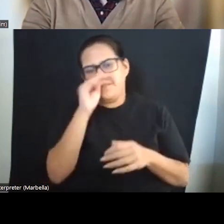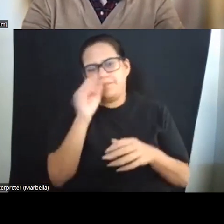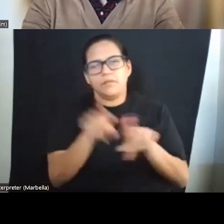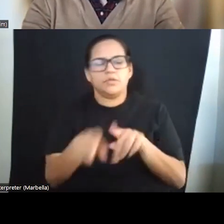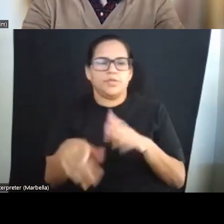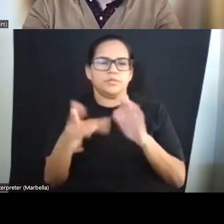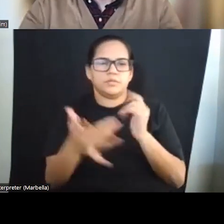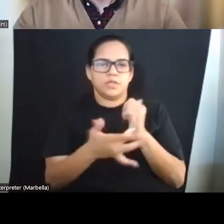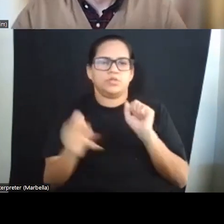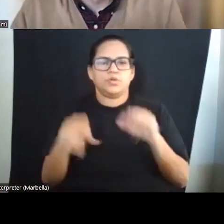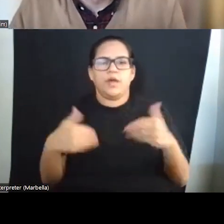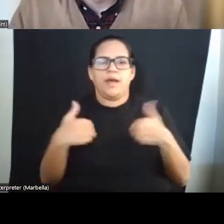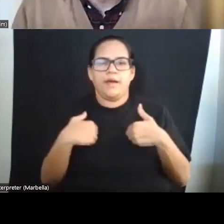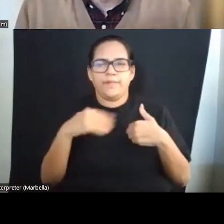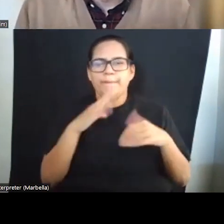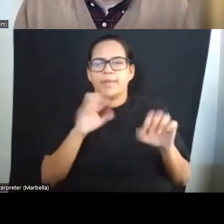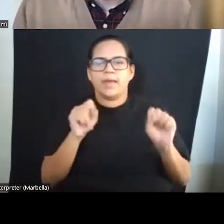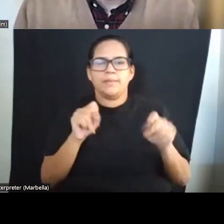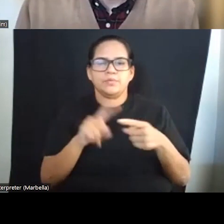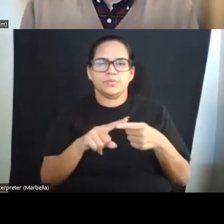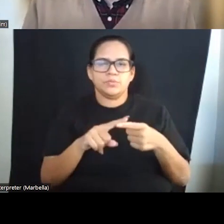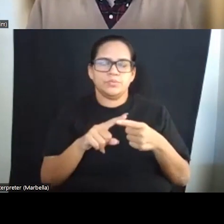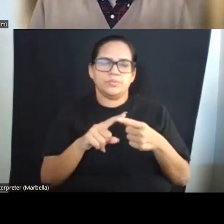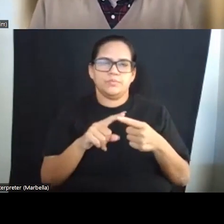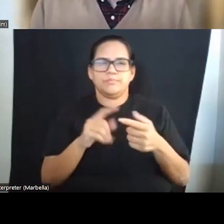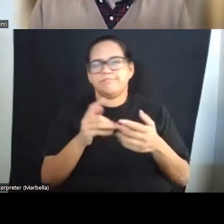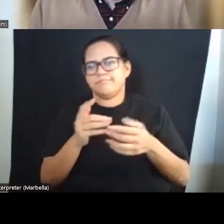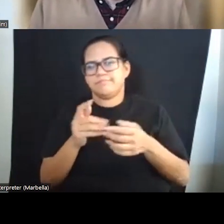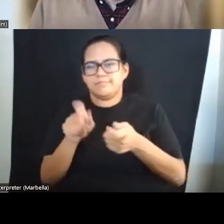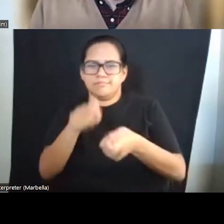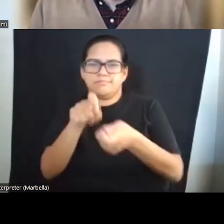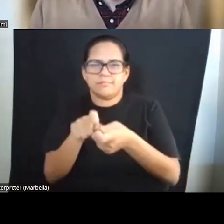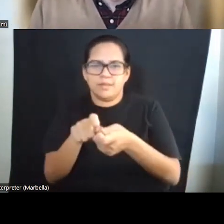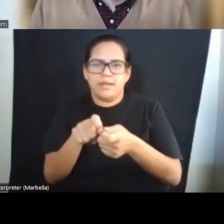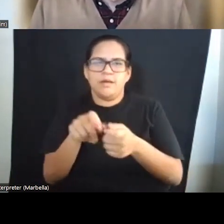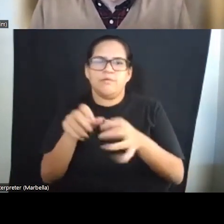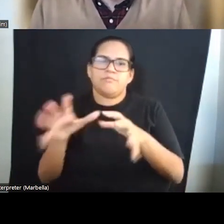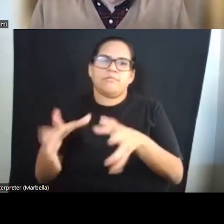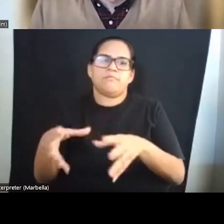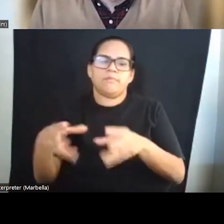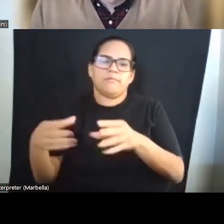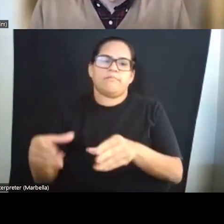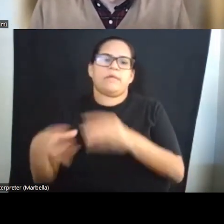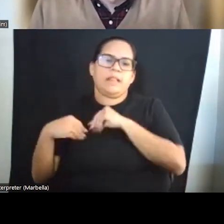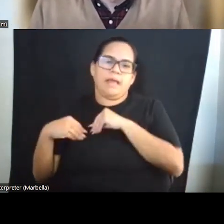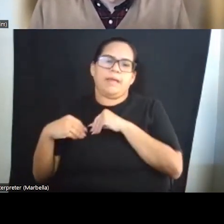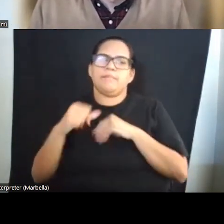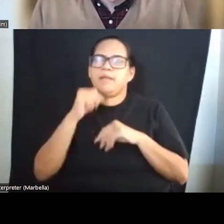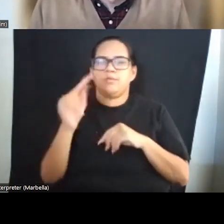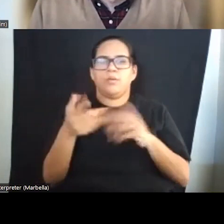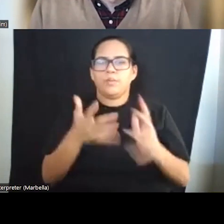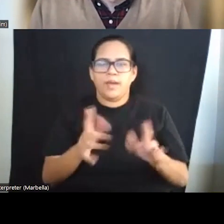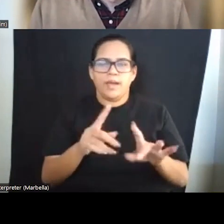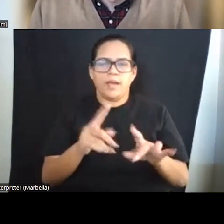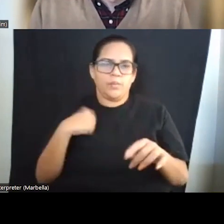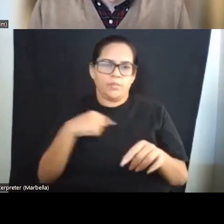could have to be able to a certain extent, quote unquote, reclaim it, right? And this is not the only way in which